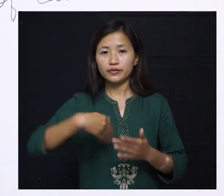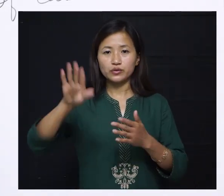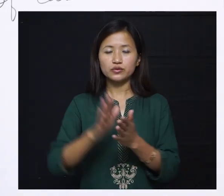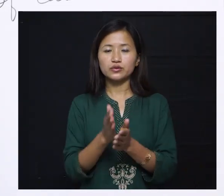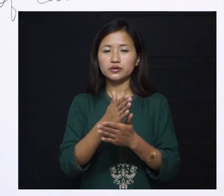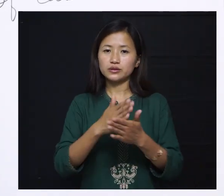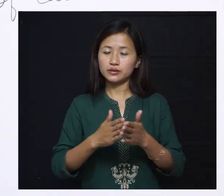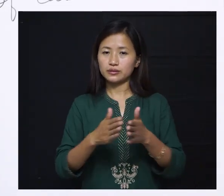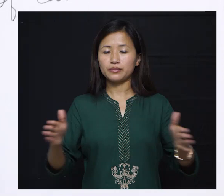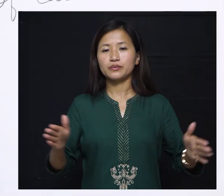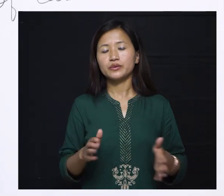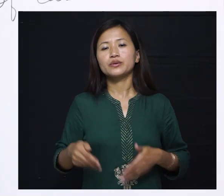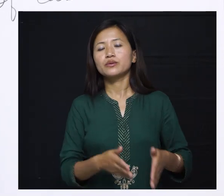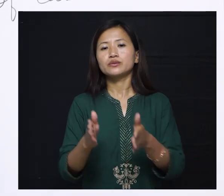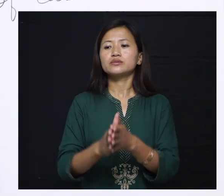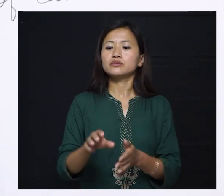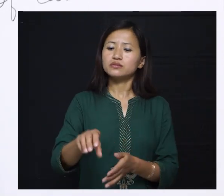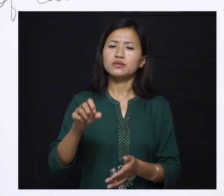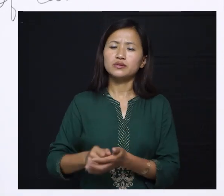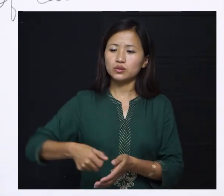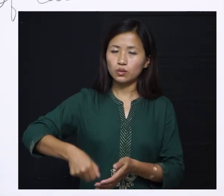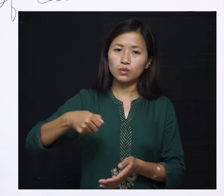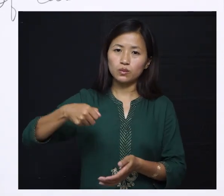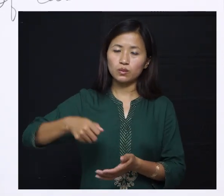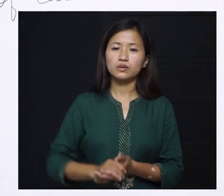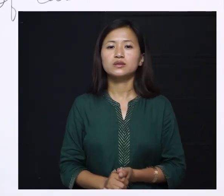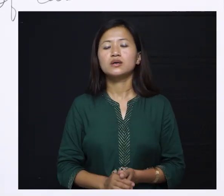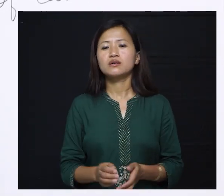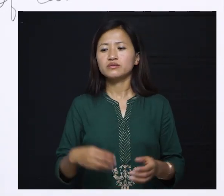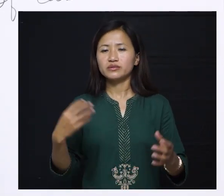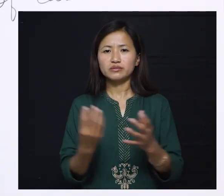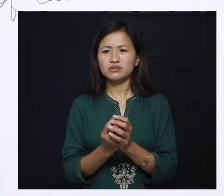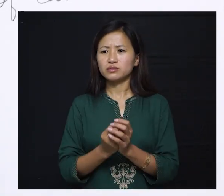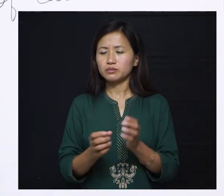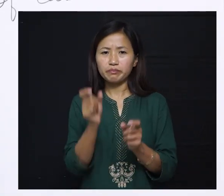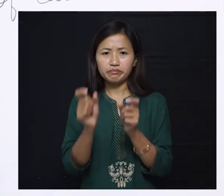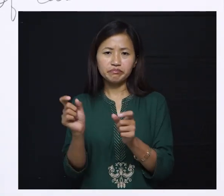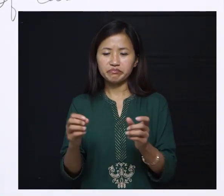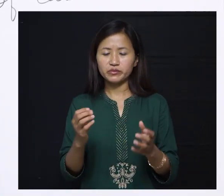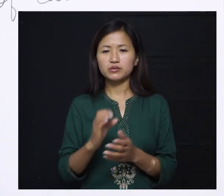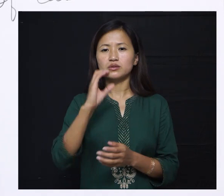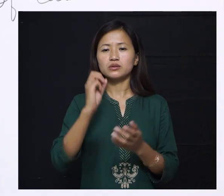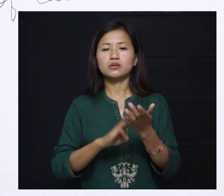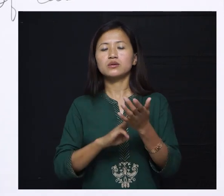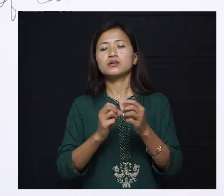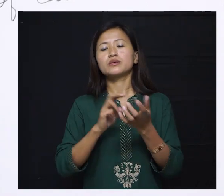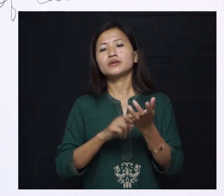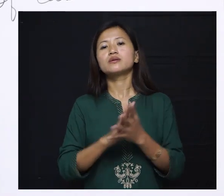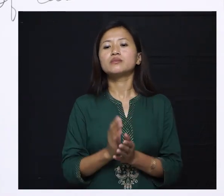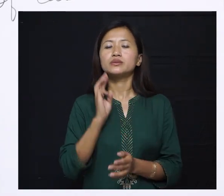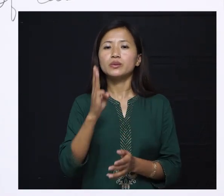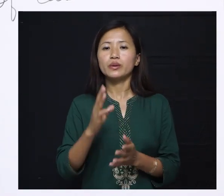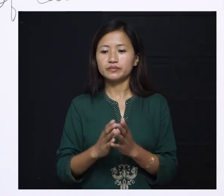in order to fetch water, because they were not allowed to fetch water from the common well. And then they have, since they used to